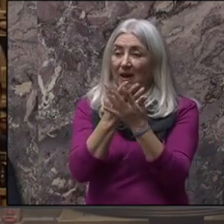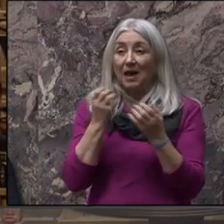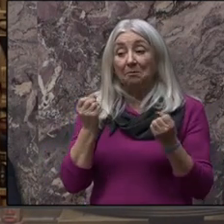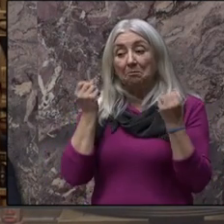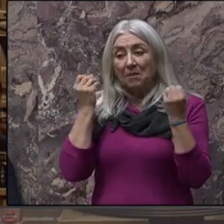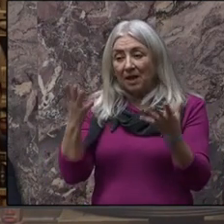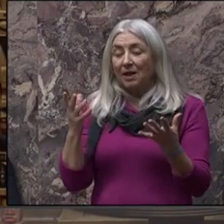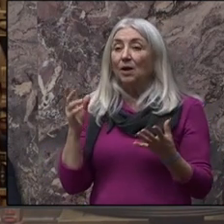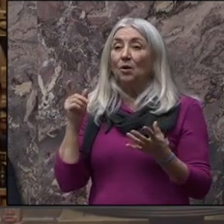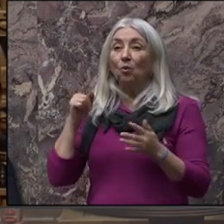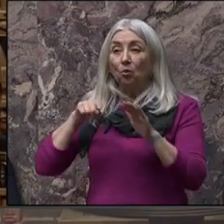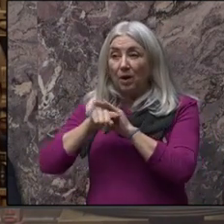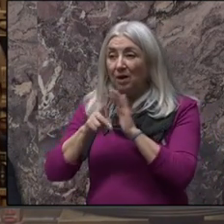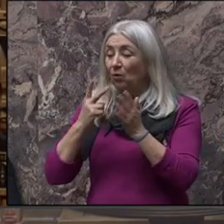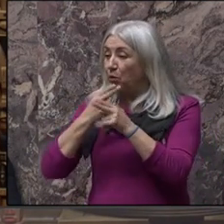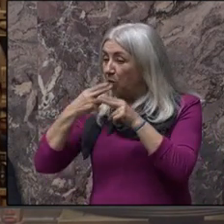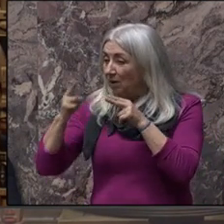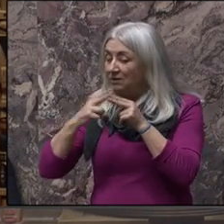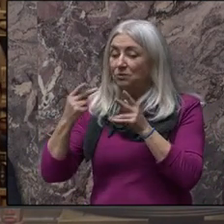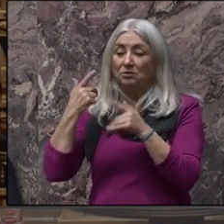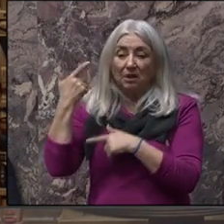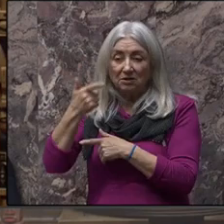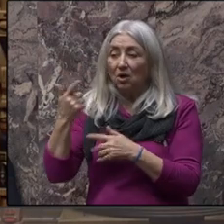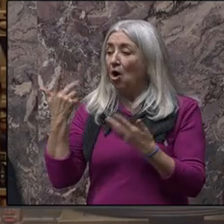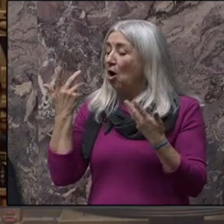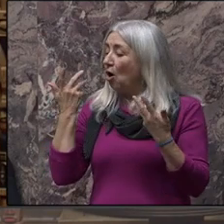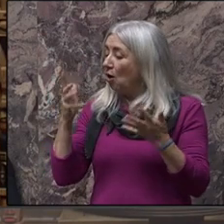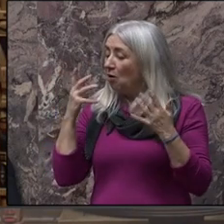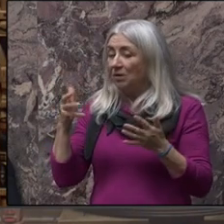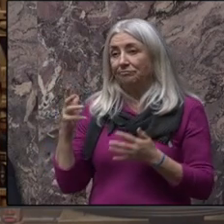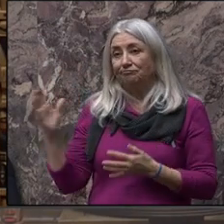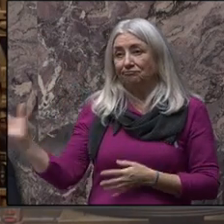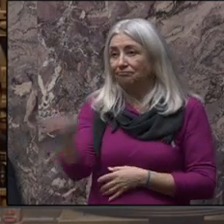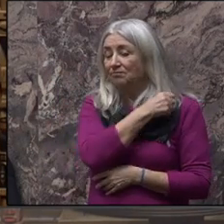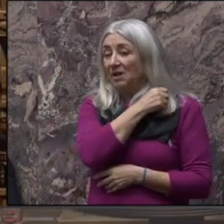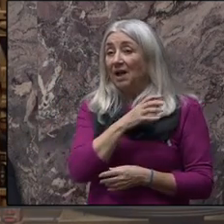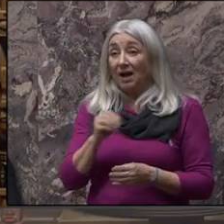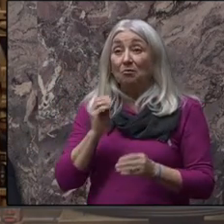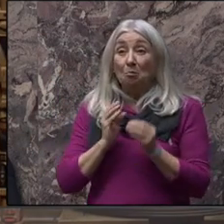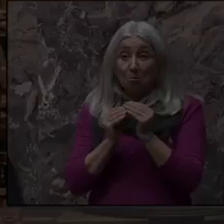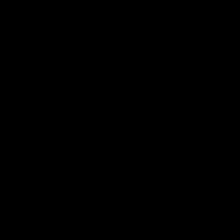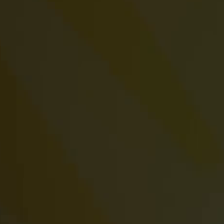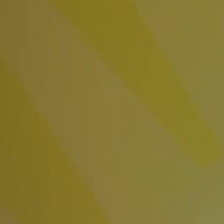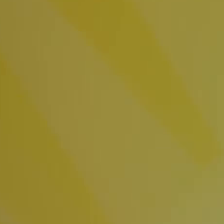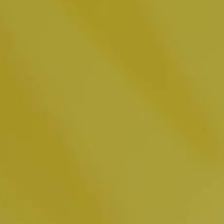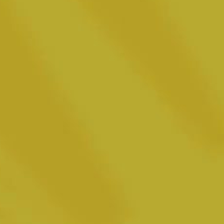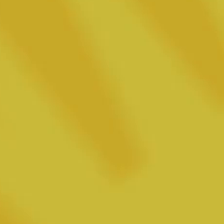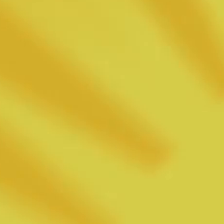streets, including more than 1,200 surrendered as part of gun amnesty.